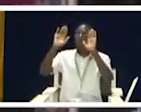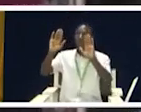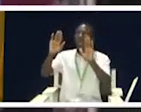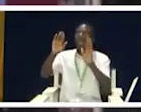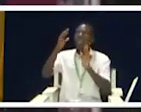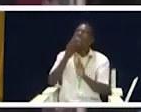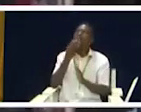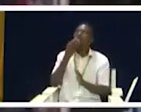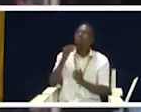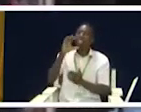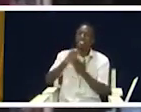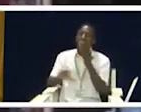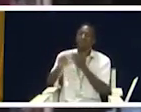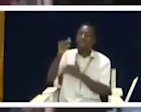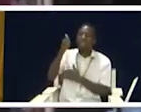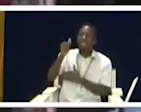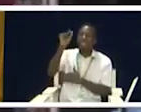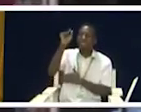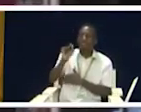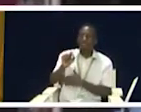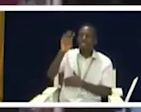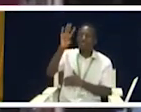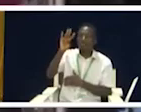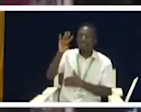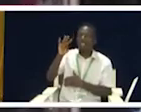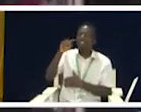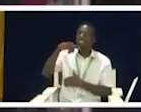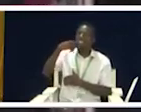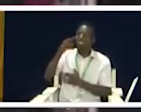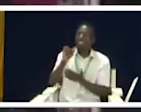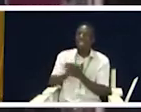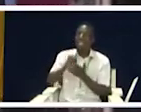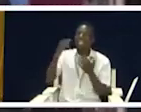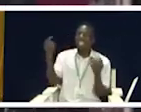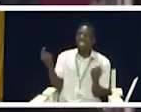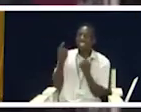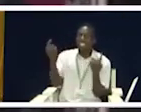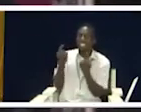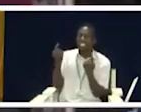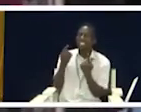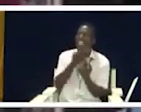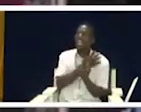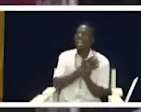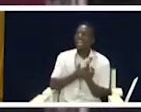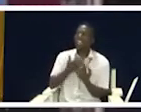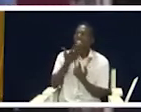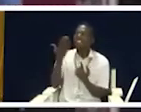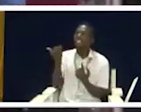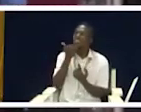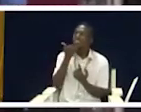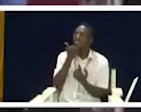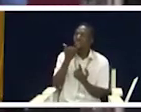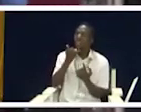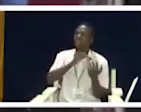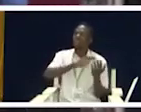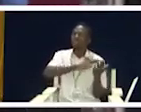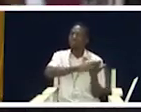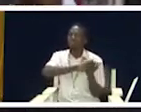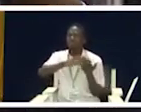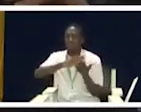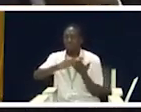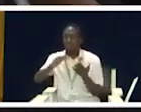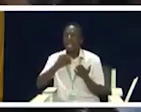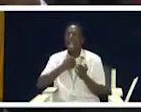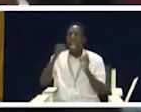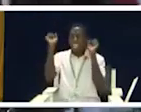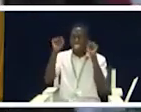17. Hebrews 10 verse 17. Their sins and their iniquity will I remember no more. I can go on and